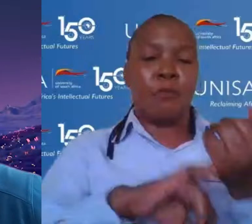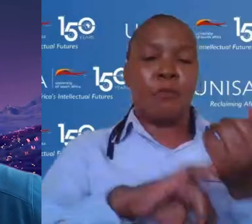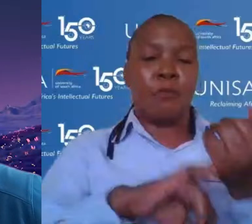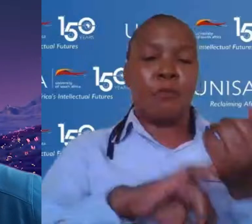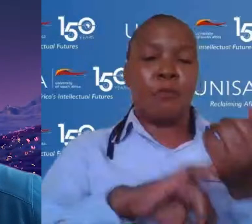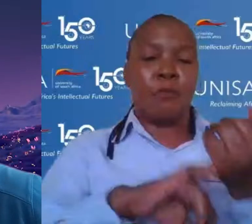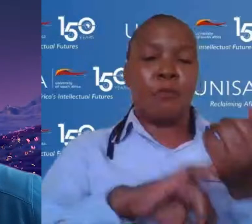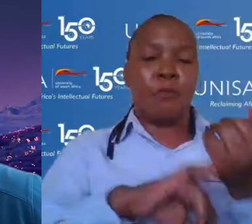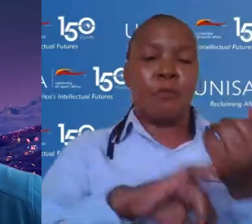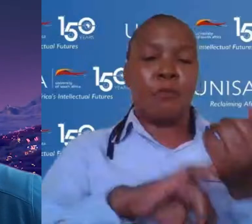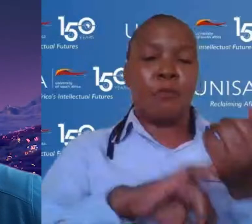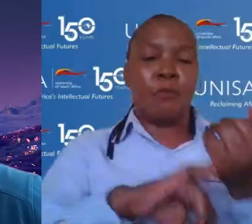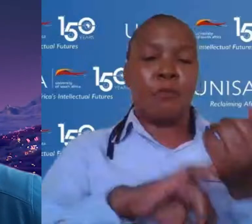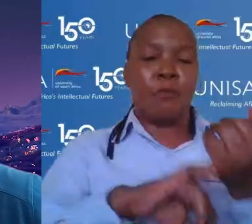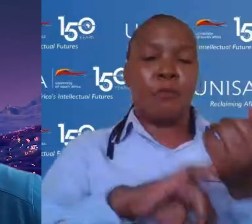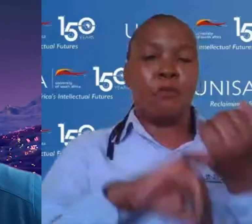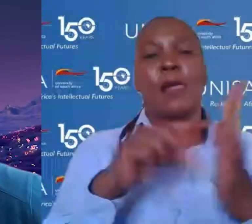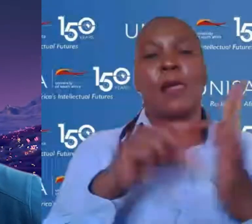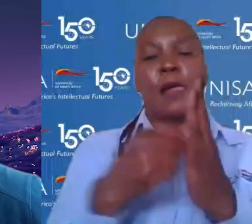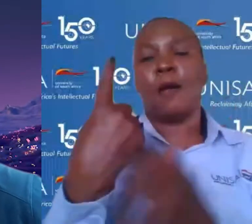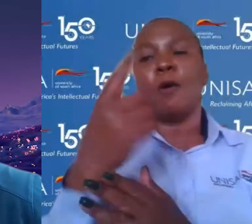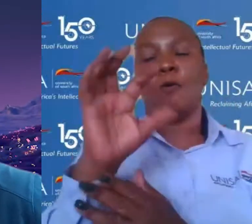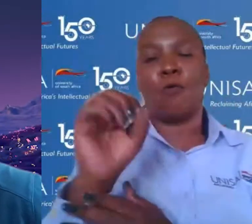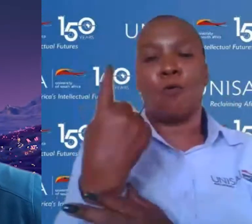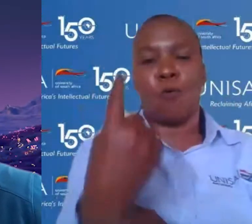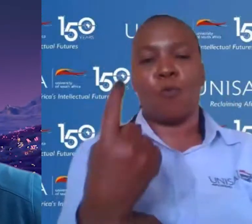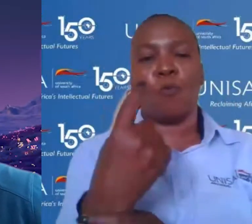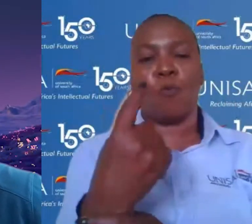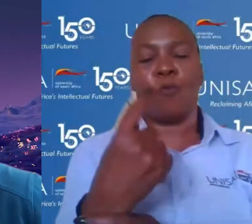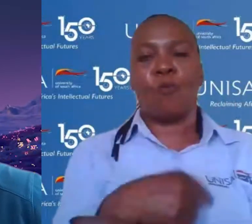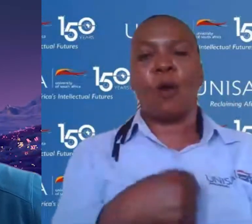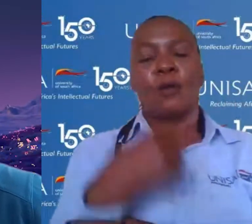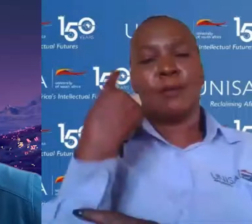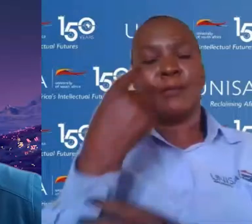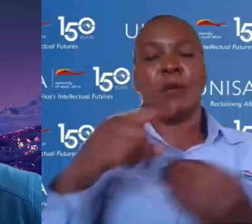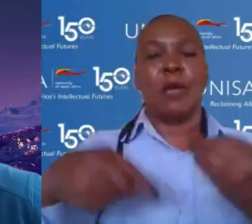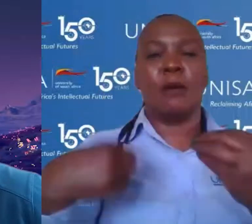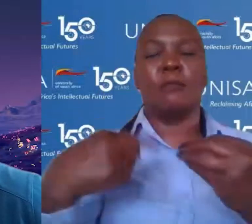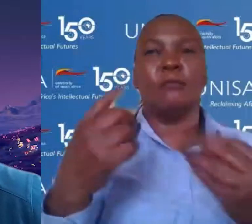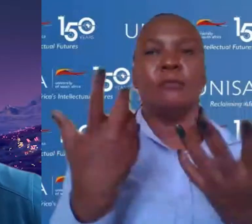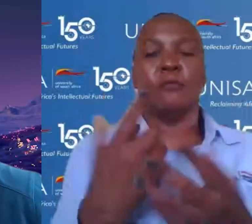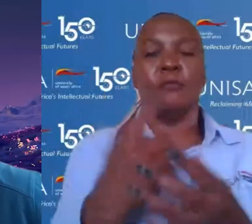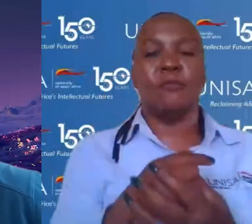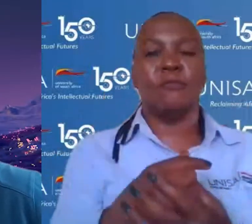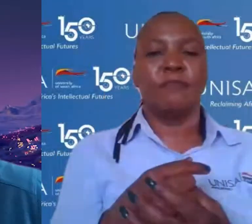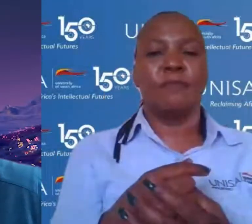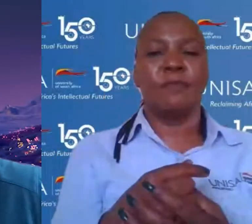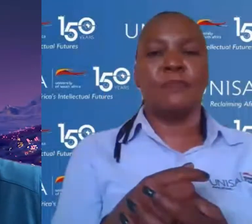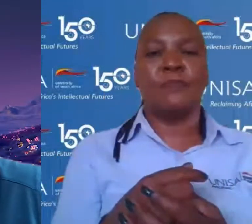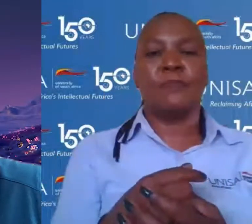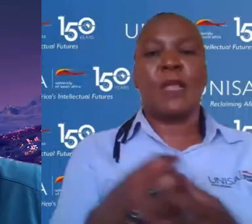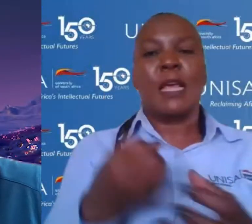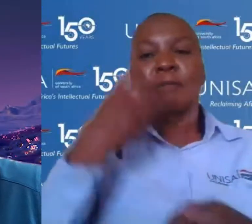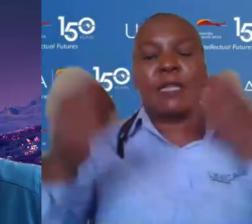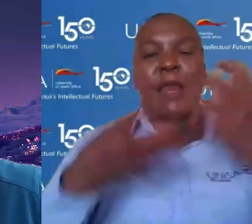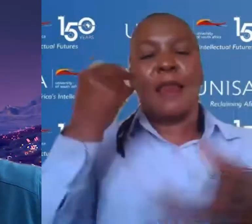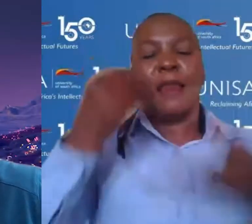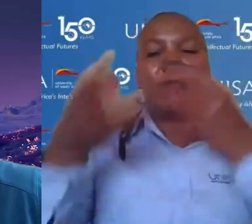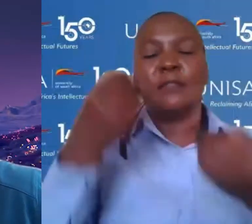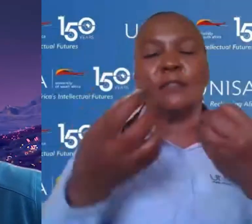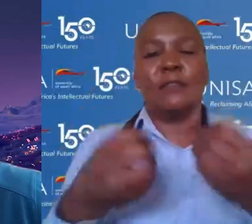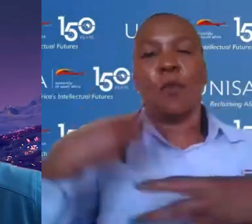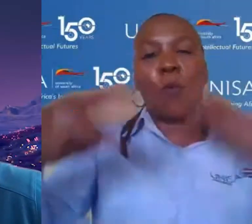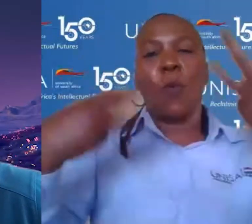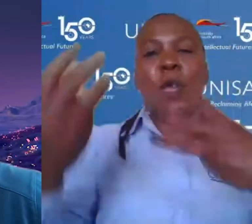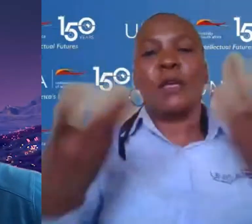out about the placement module, I'm assuming you're talking about experiential learning or work integrated learning or